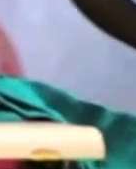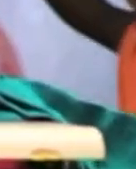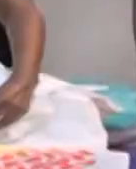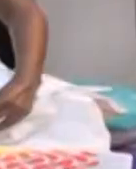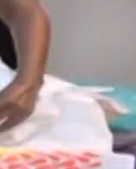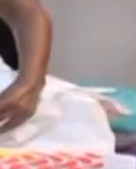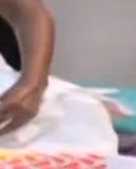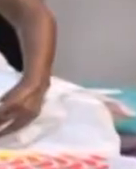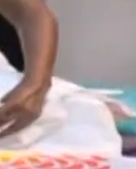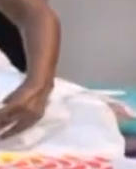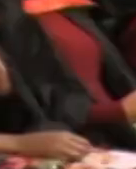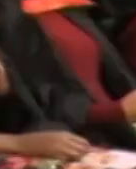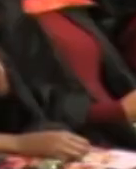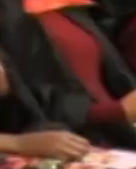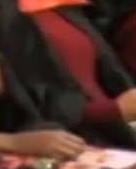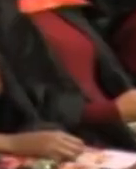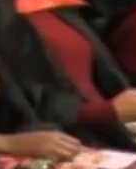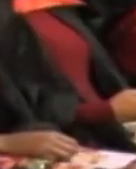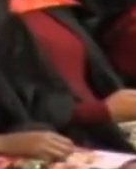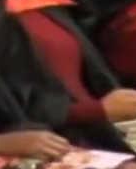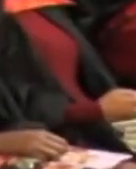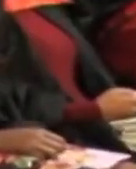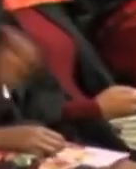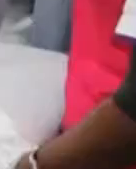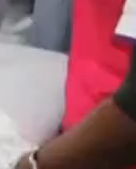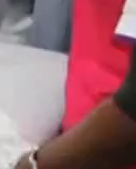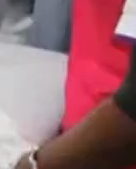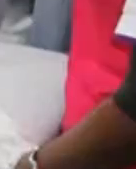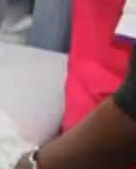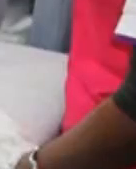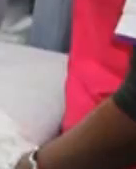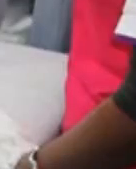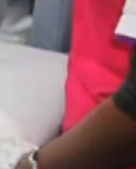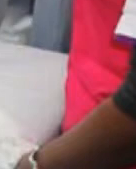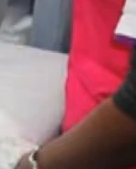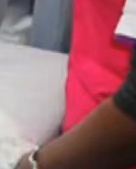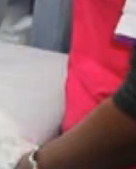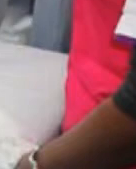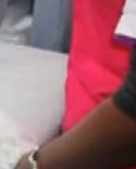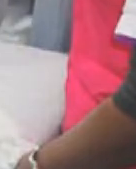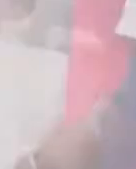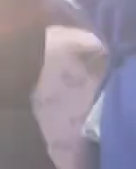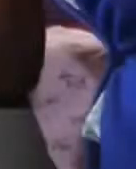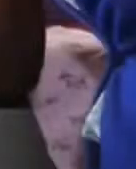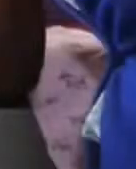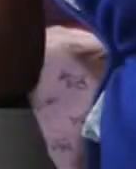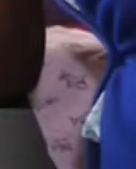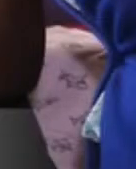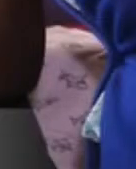business management, and many more. Register now and visit our website on